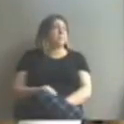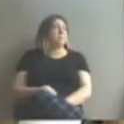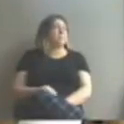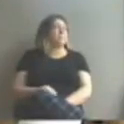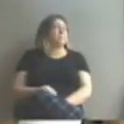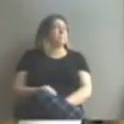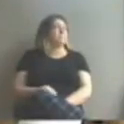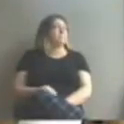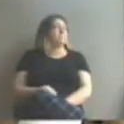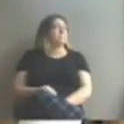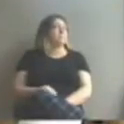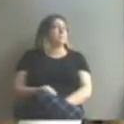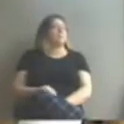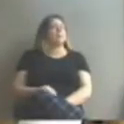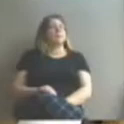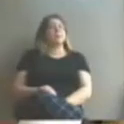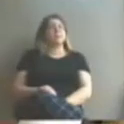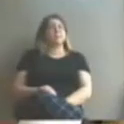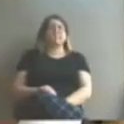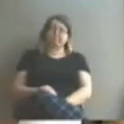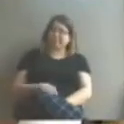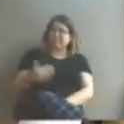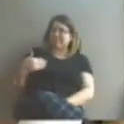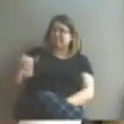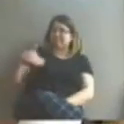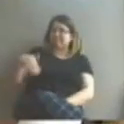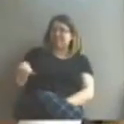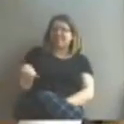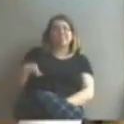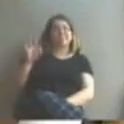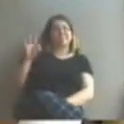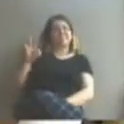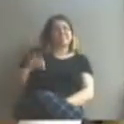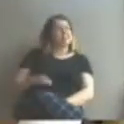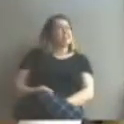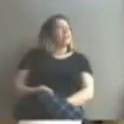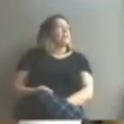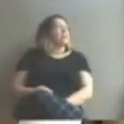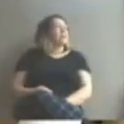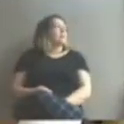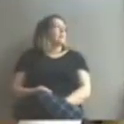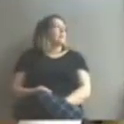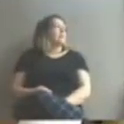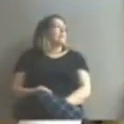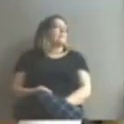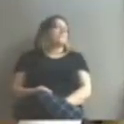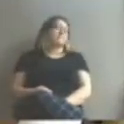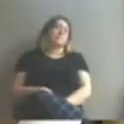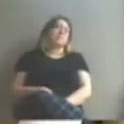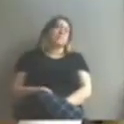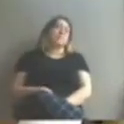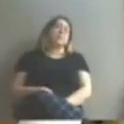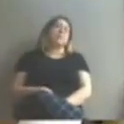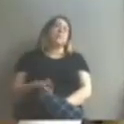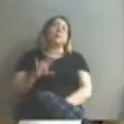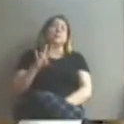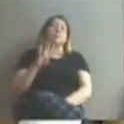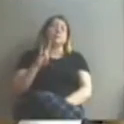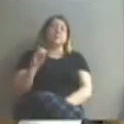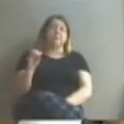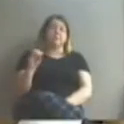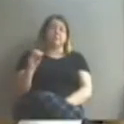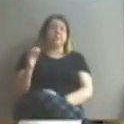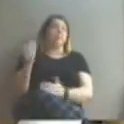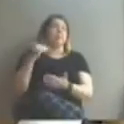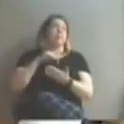That's what it looks like. Oh, high five from right here, Tiffany. So what you see on page 70, and I'll